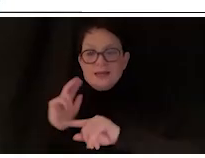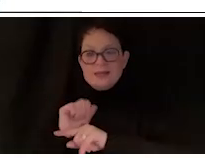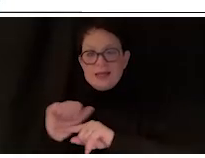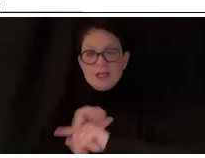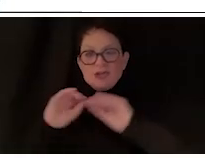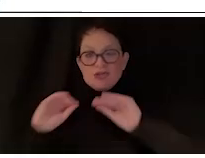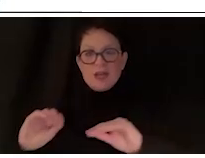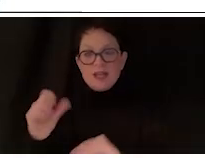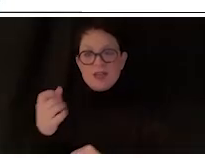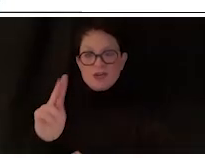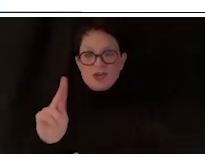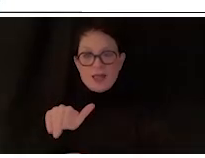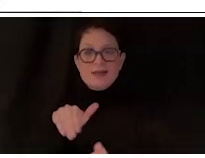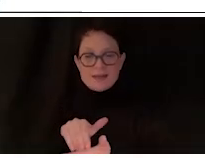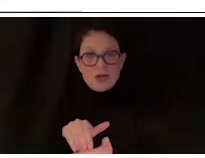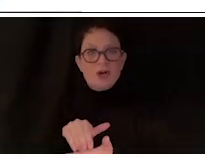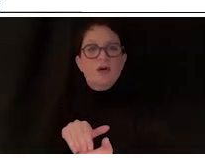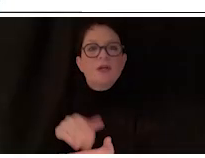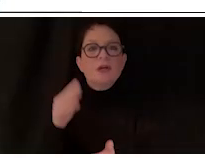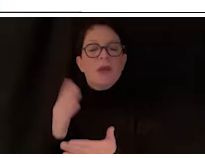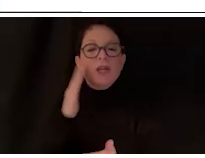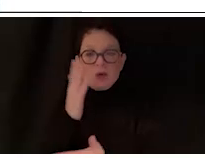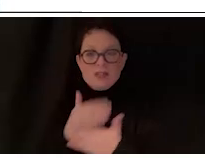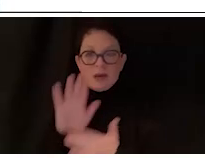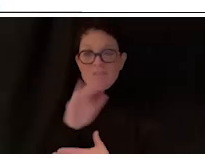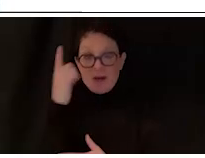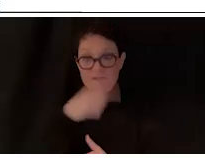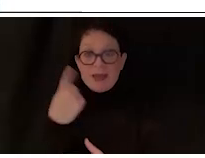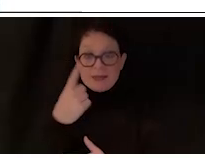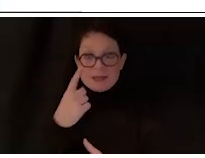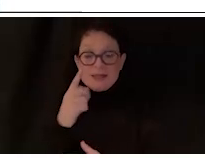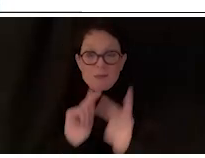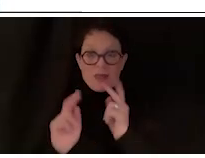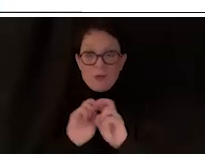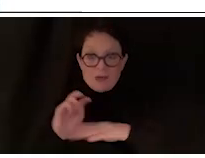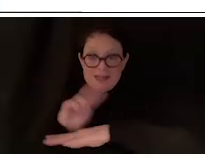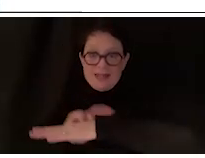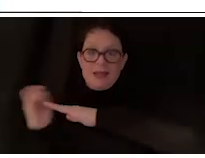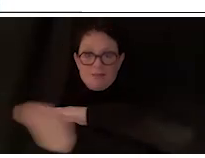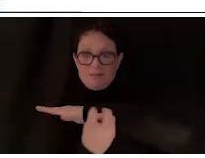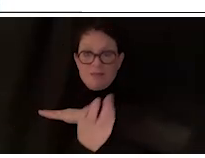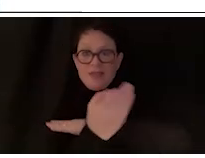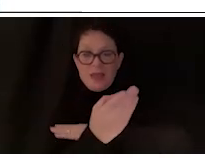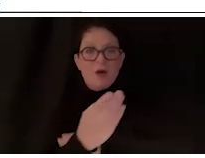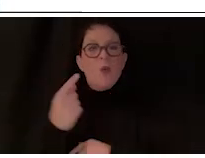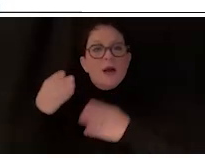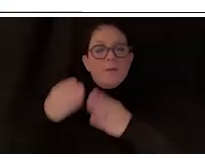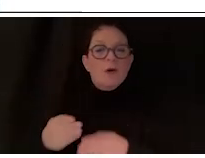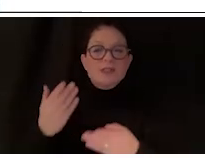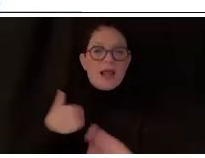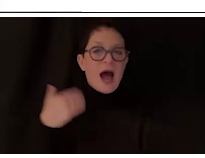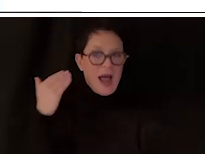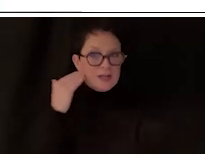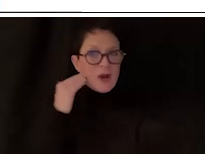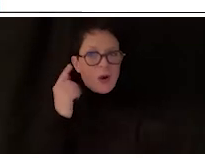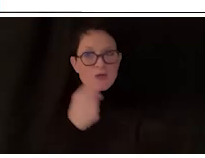at the Sherlock Center, and you might actually know some of the people in the slide. I see one person that I